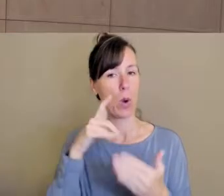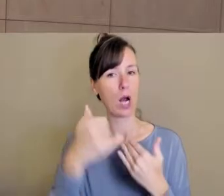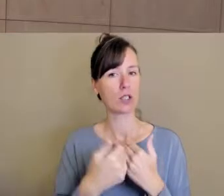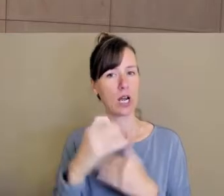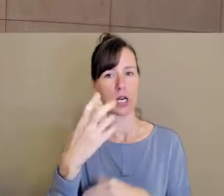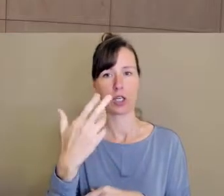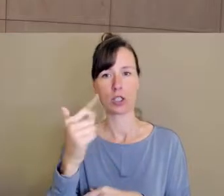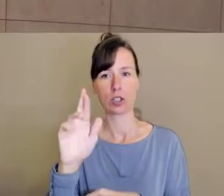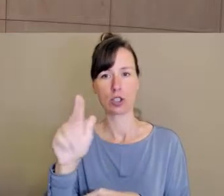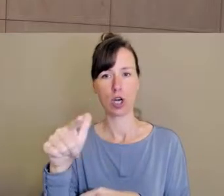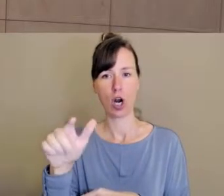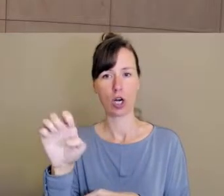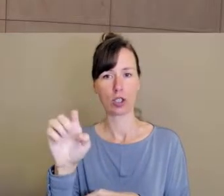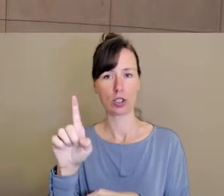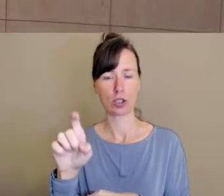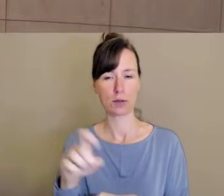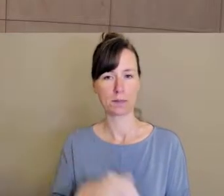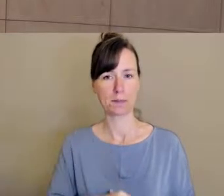charge?